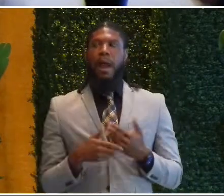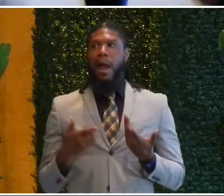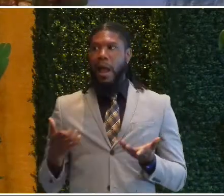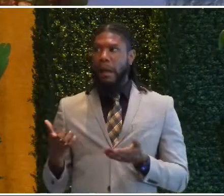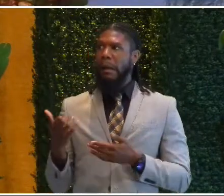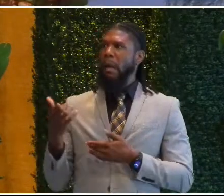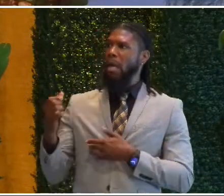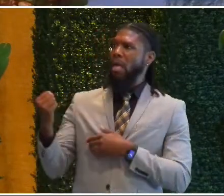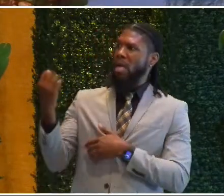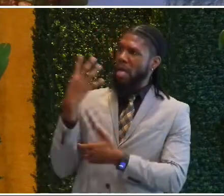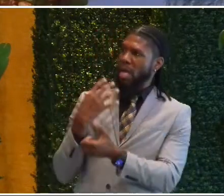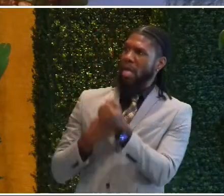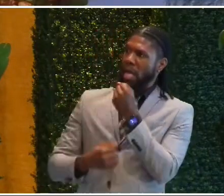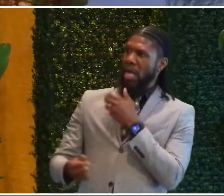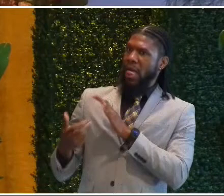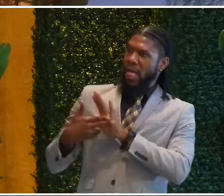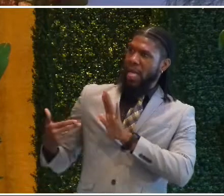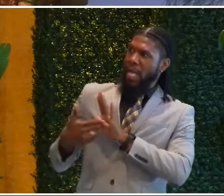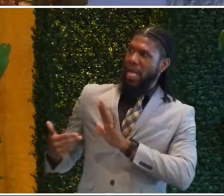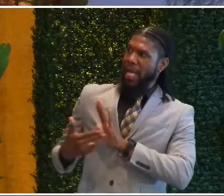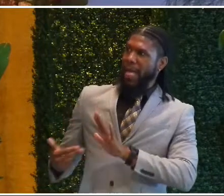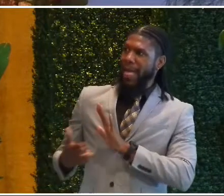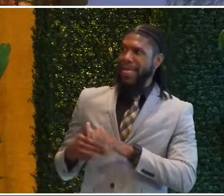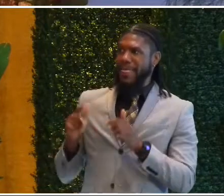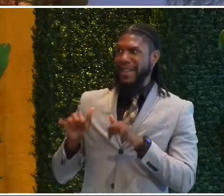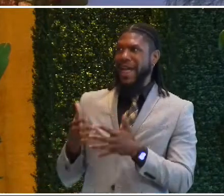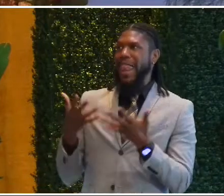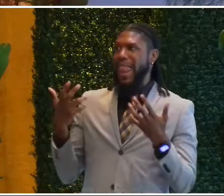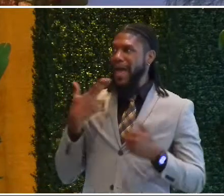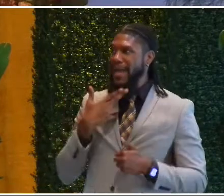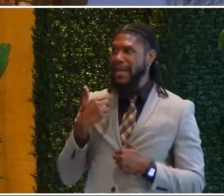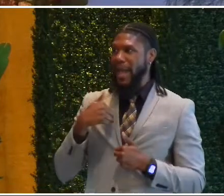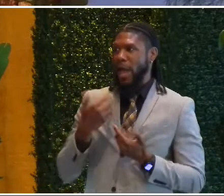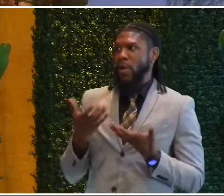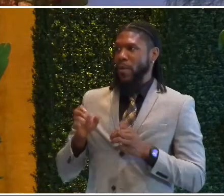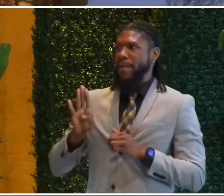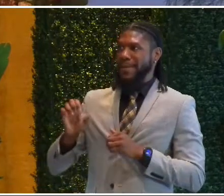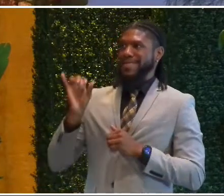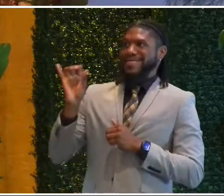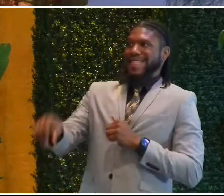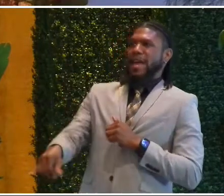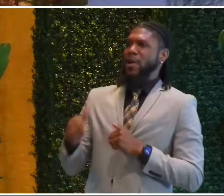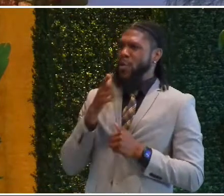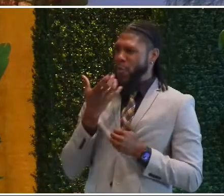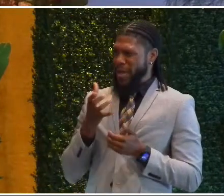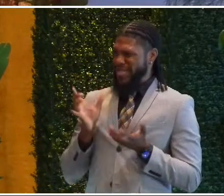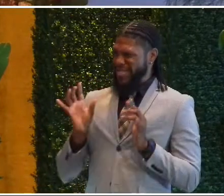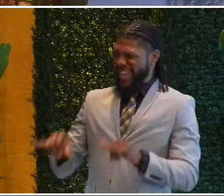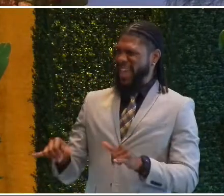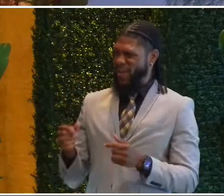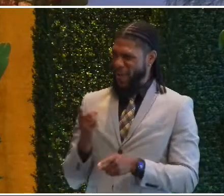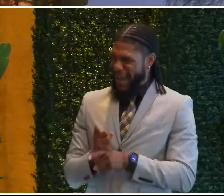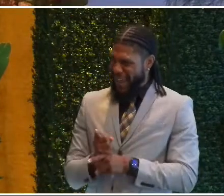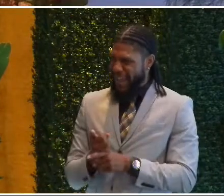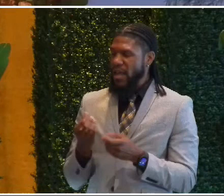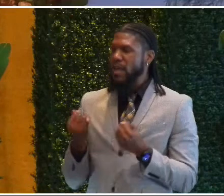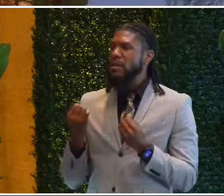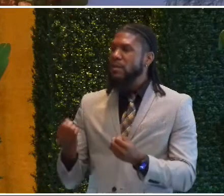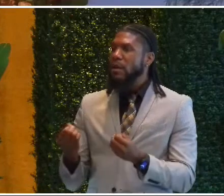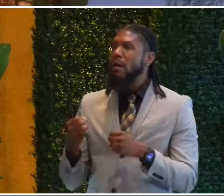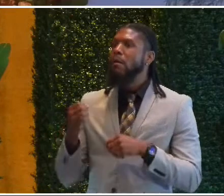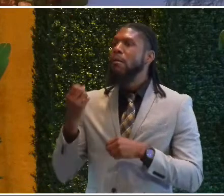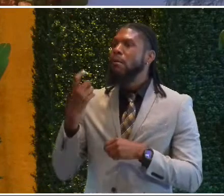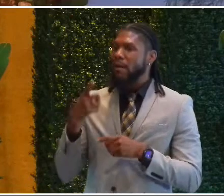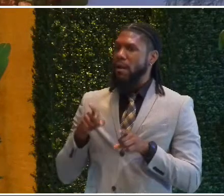honey. And I don't want to be that. Who wants to be that, right? But even as a Black